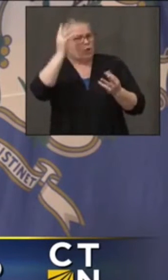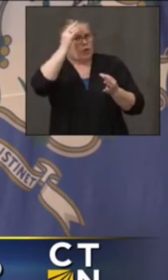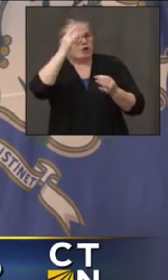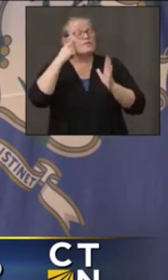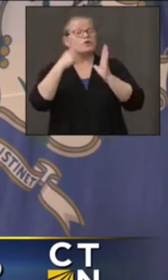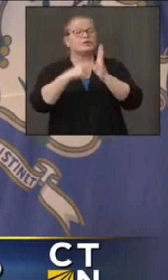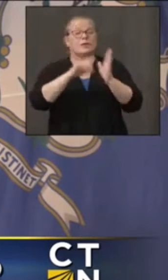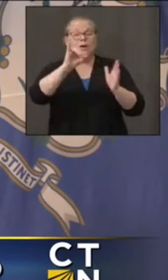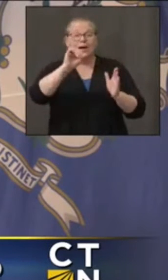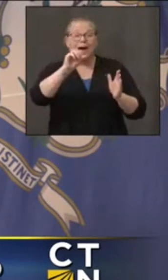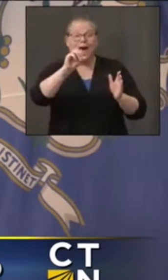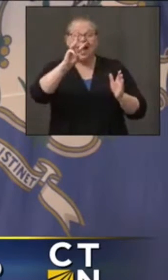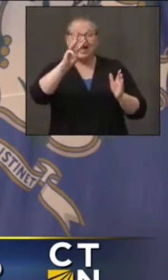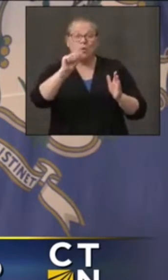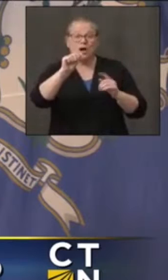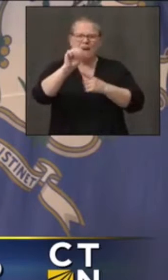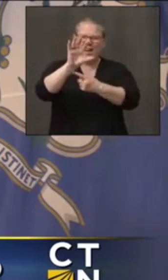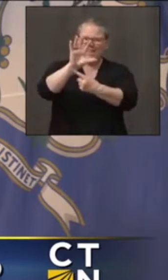50%